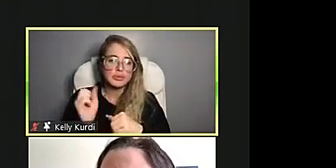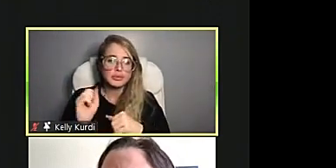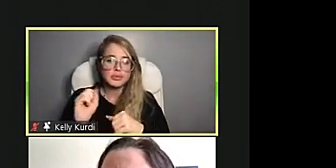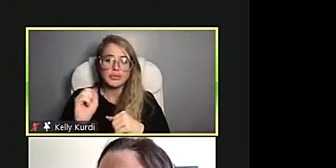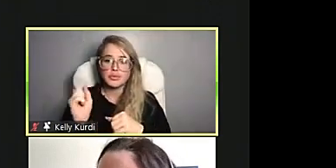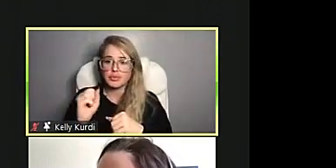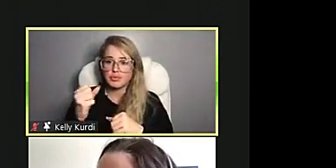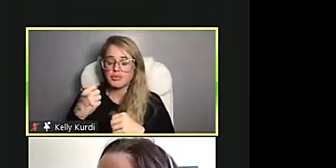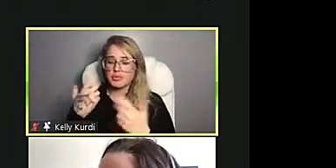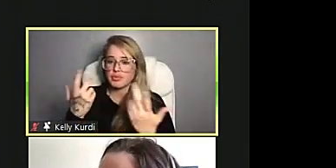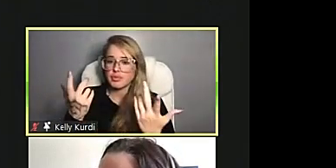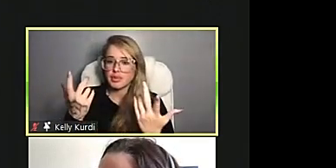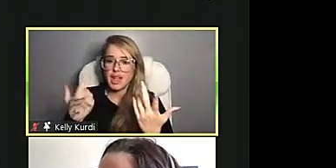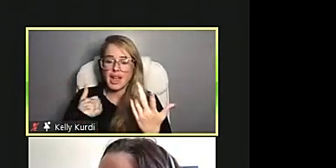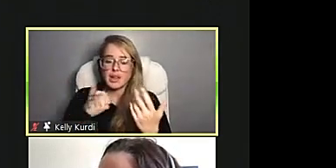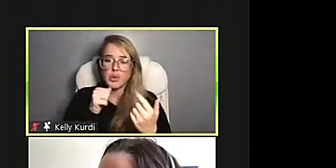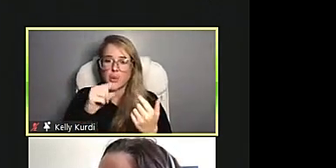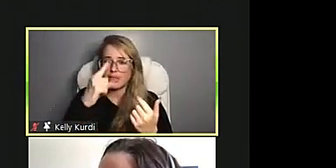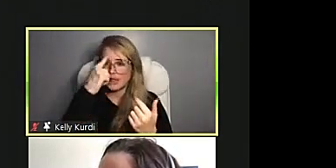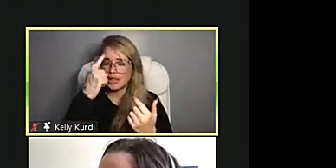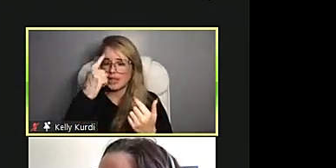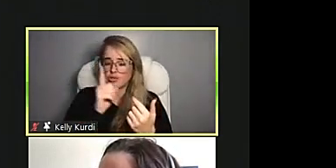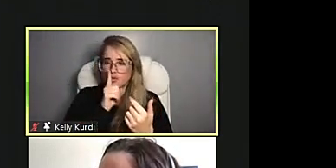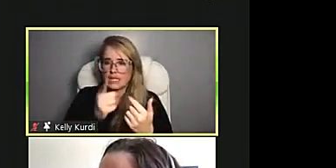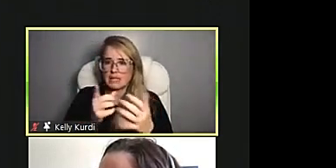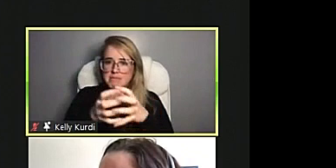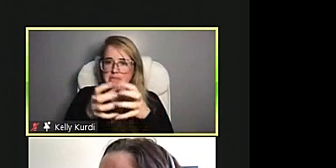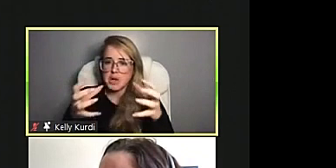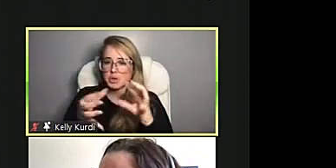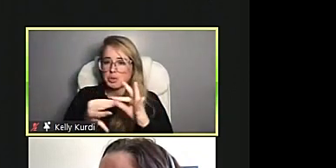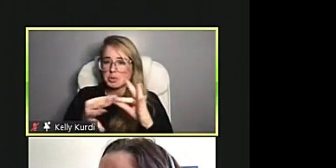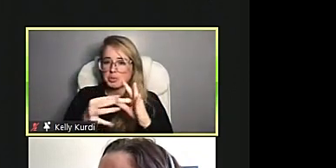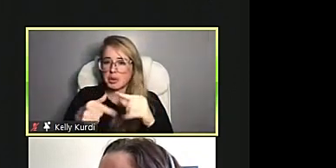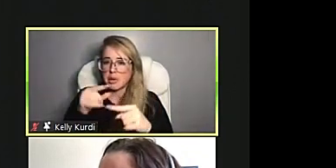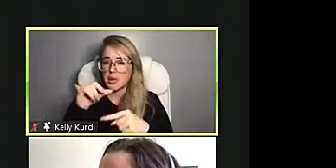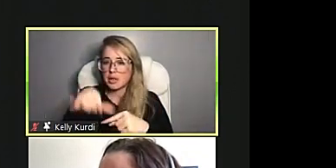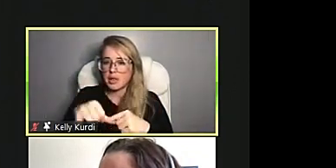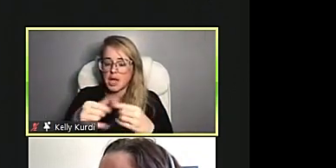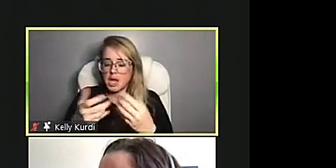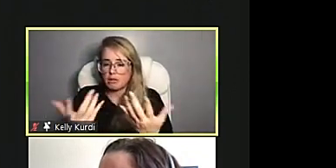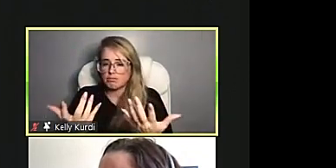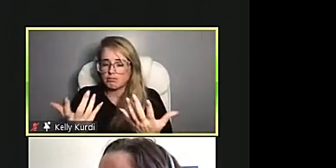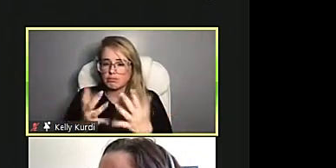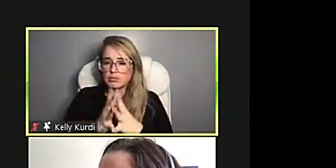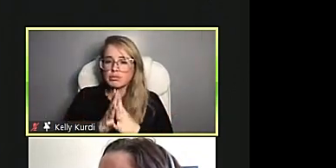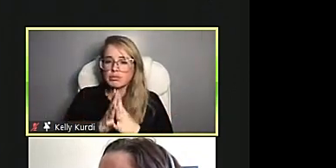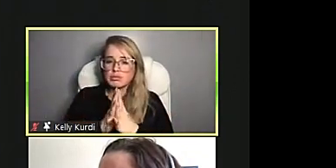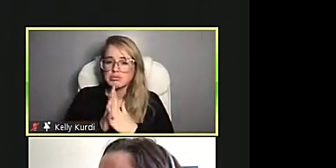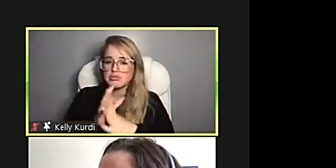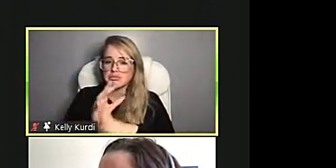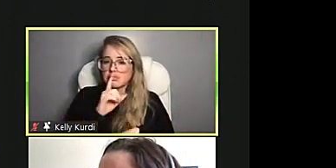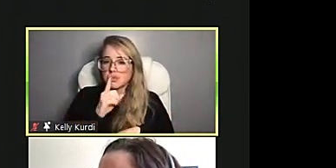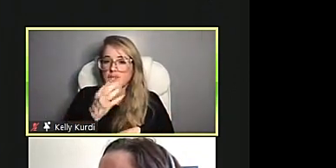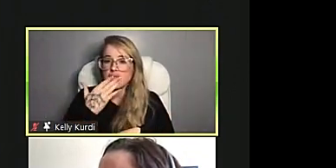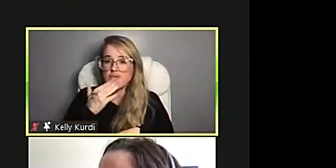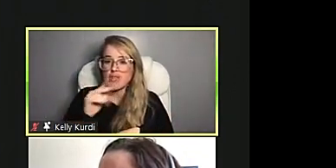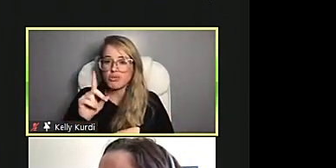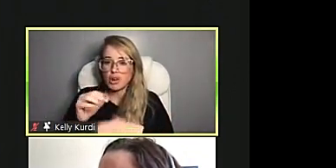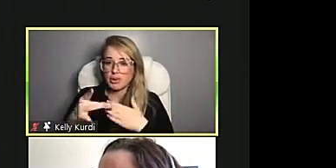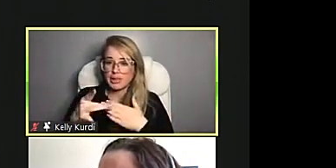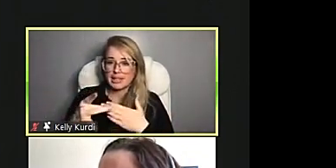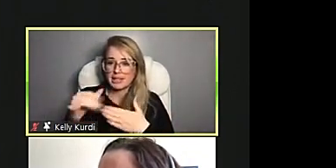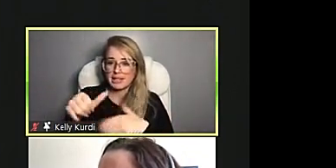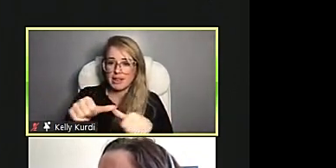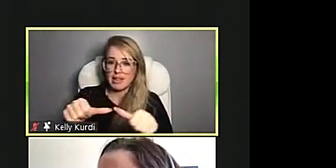Yeah, Seth, I don't think there's really all that much to say on that one. Colorado led in this